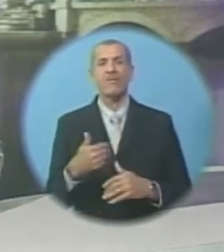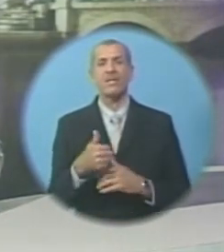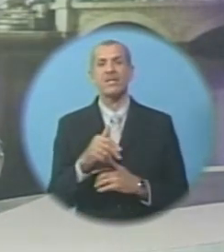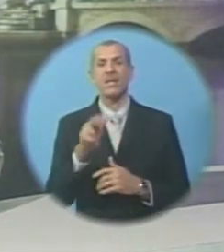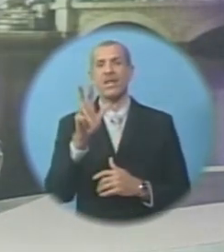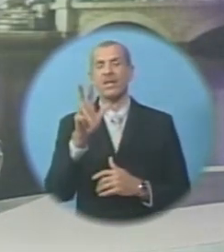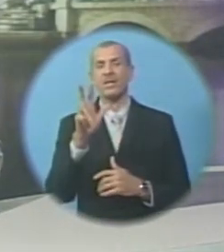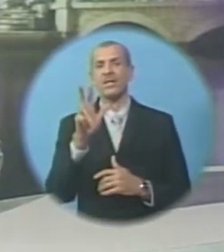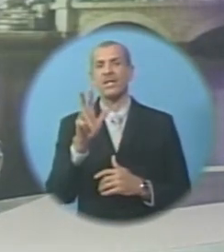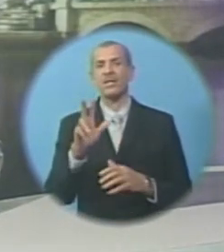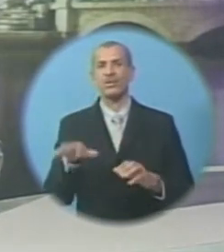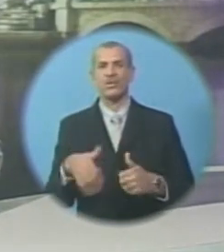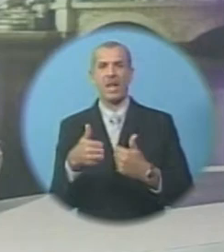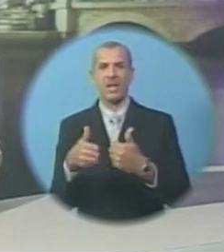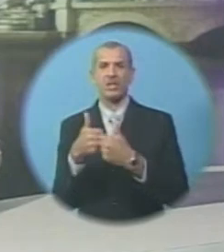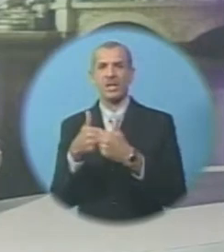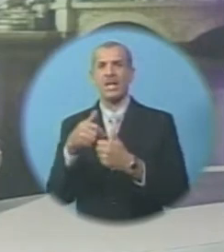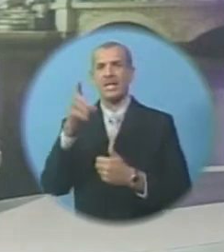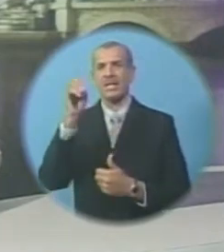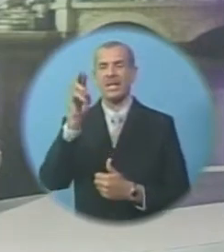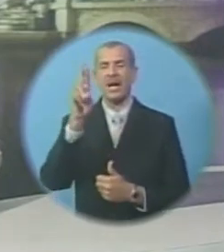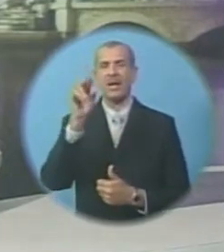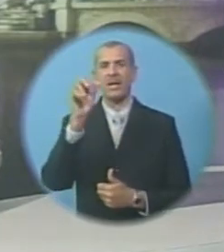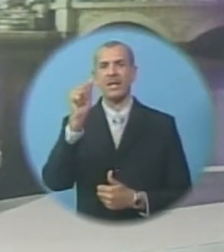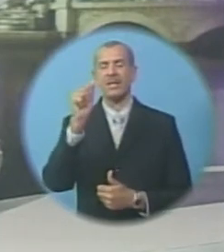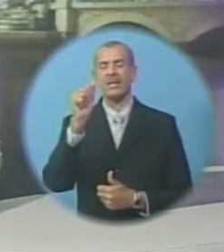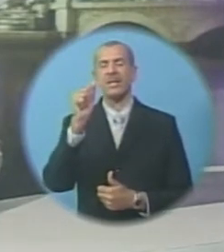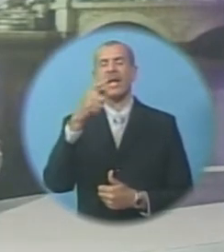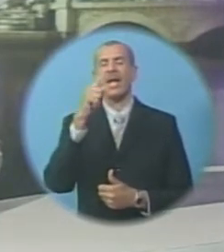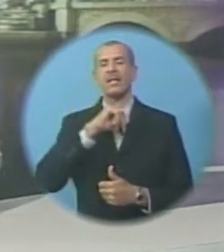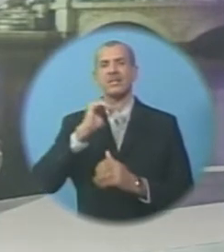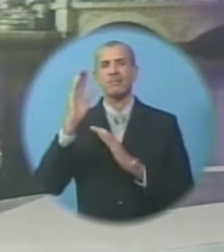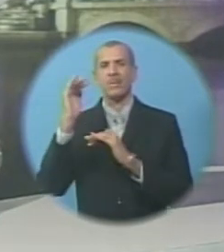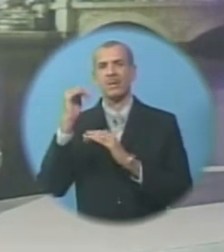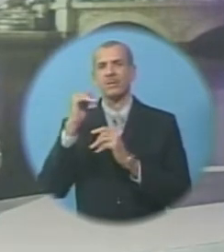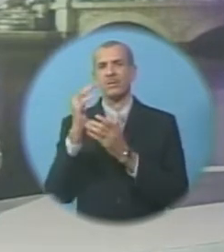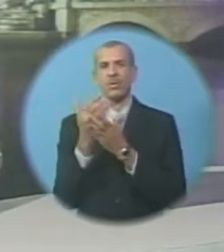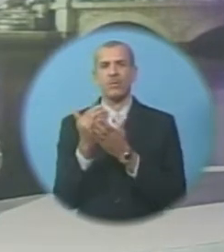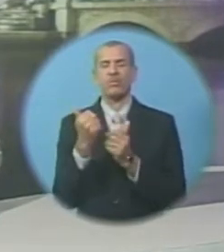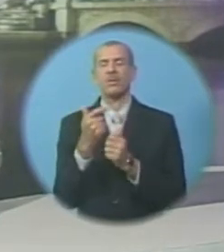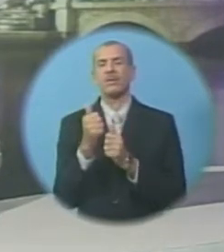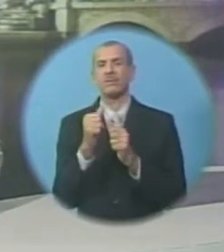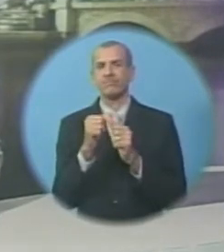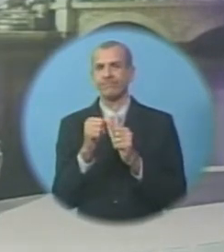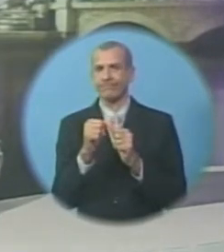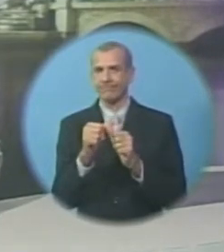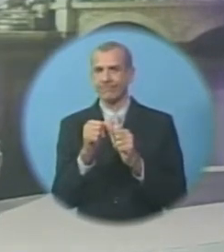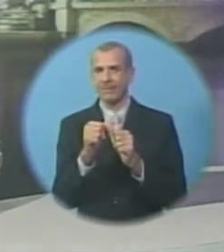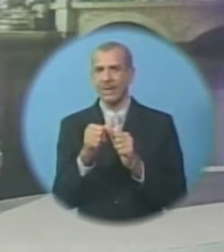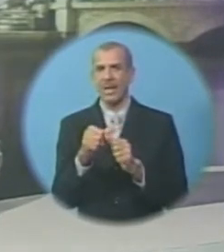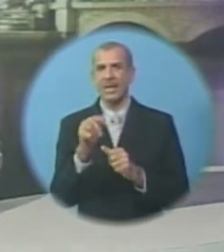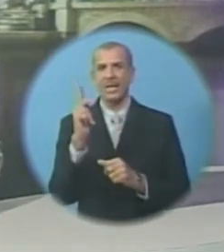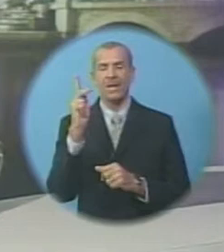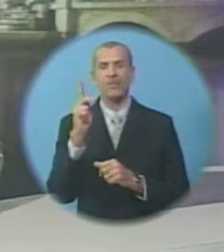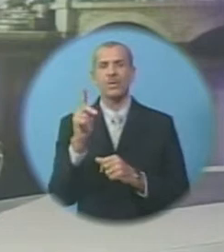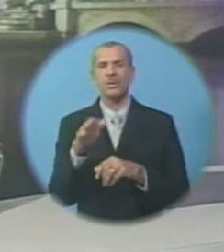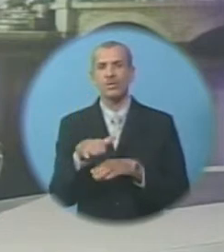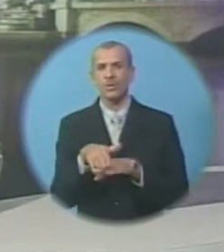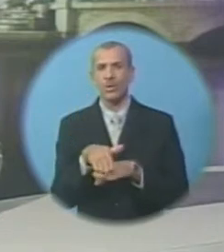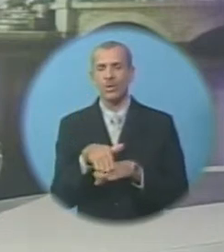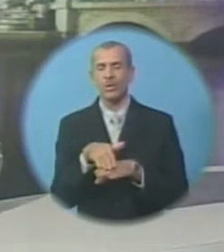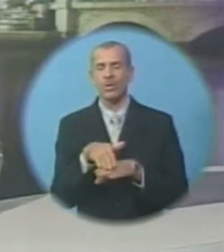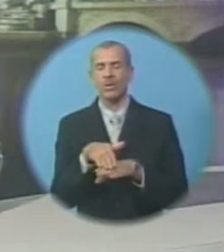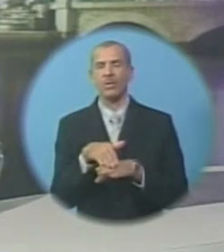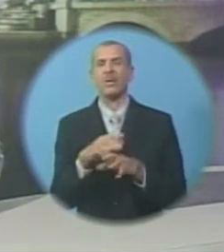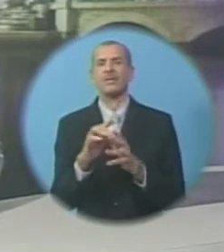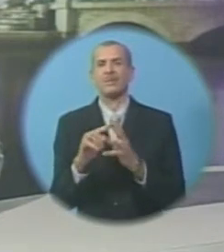win this year, Darian King hopes to continue his tournament-winning streak at the Stockton ATP Challenger. King got off to a slow start, but